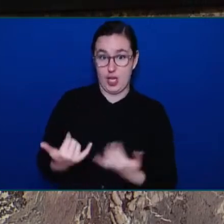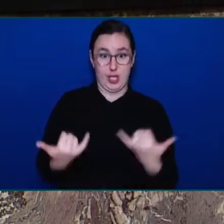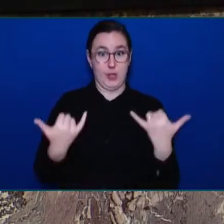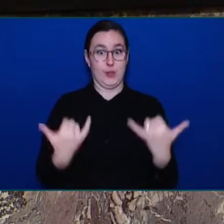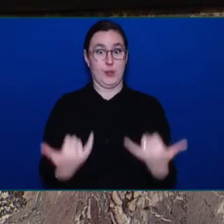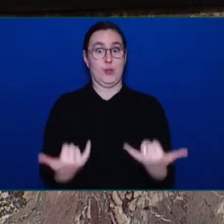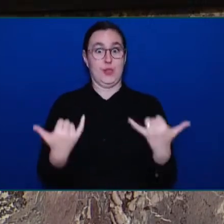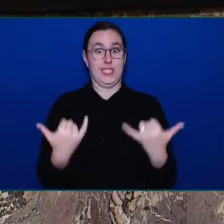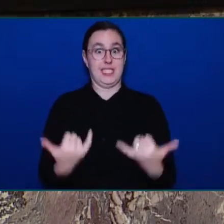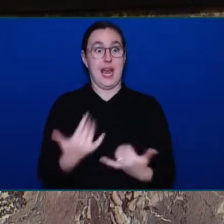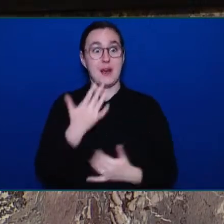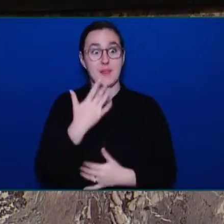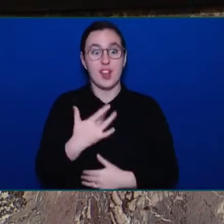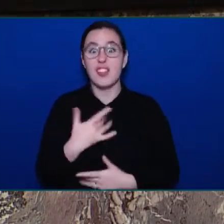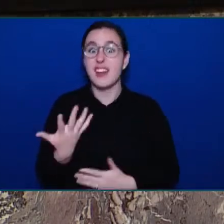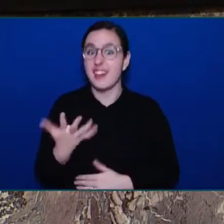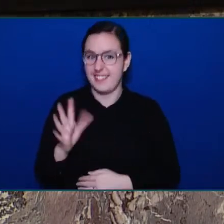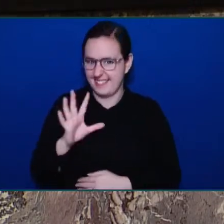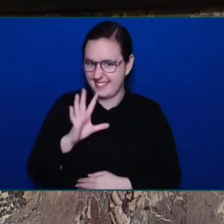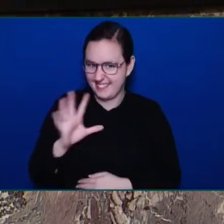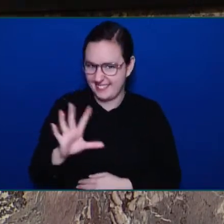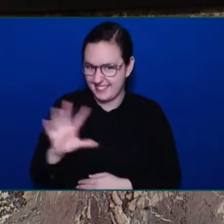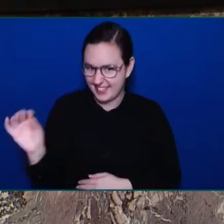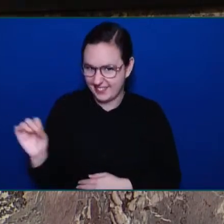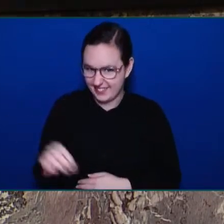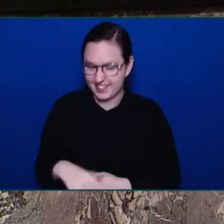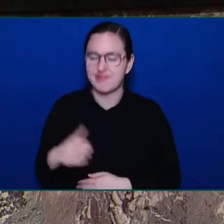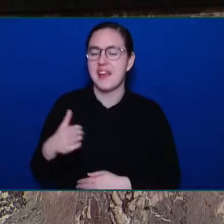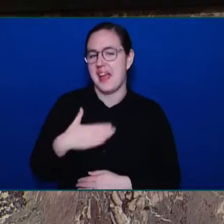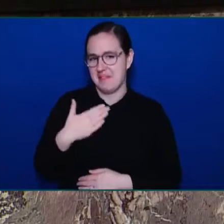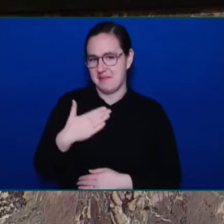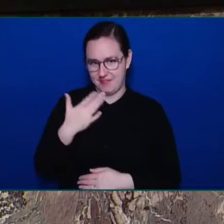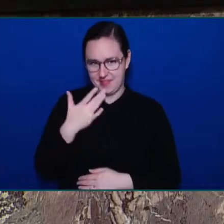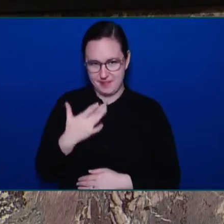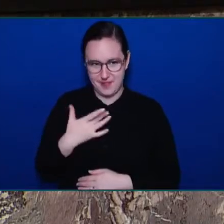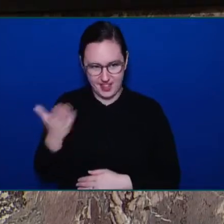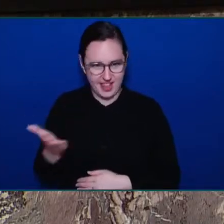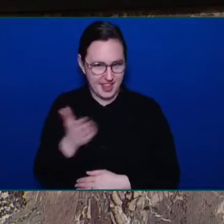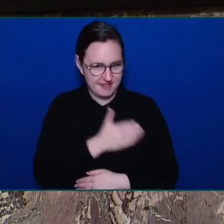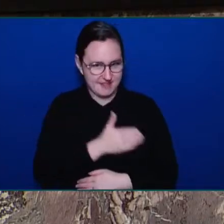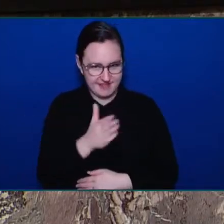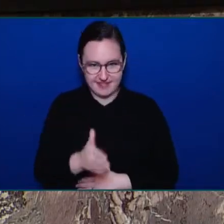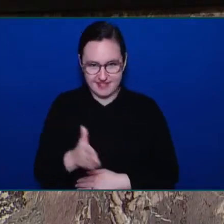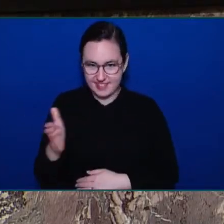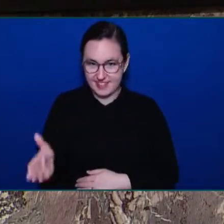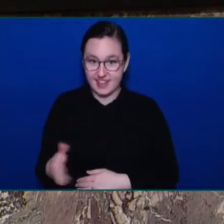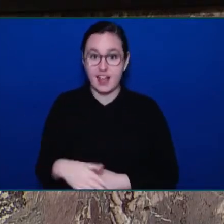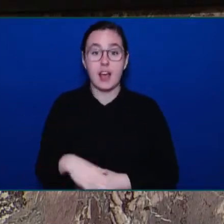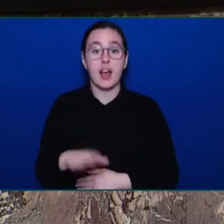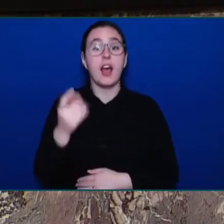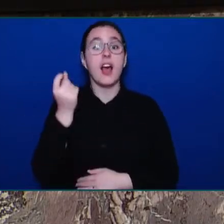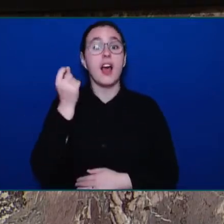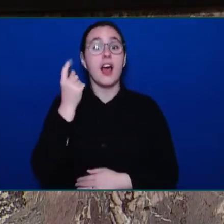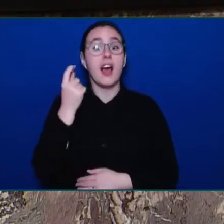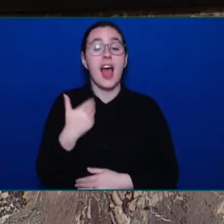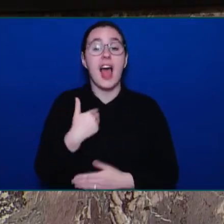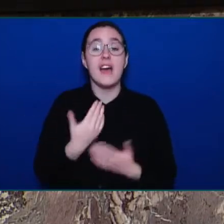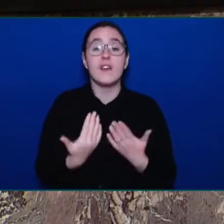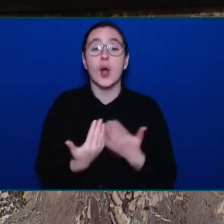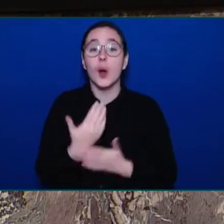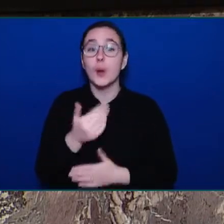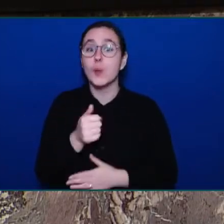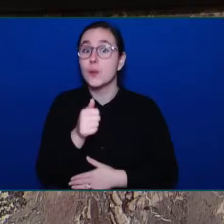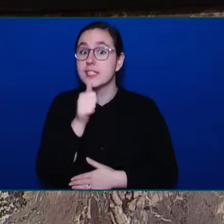to all those people in my family. And the secret now is baby Beckett is having a brother or